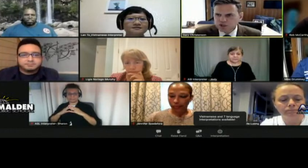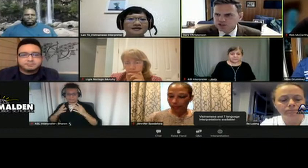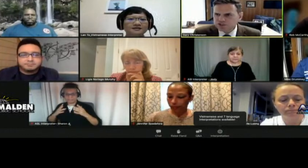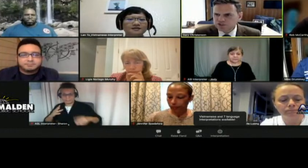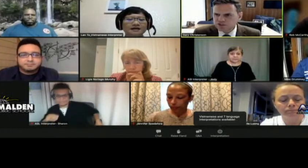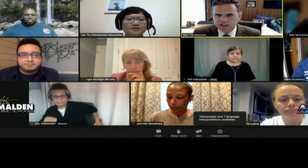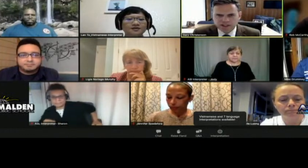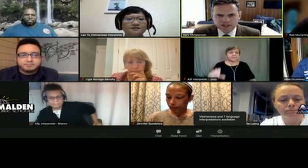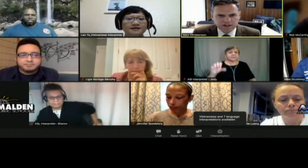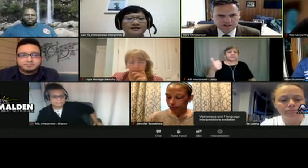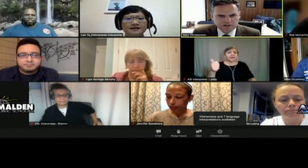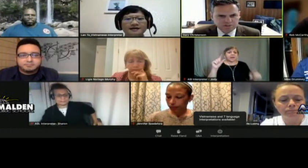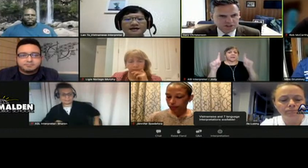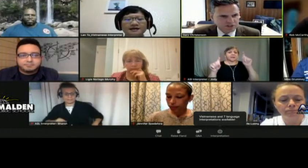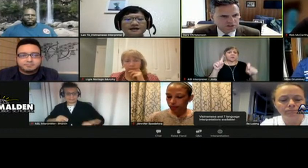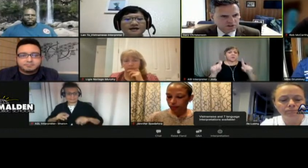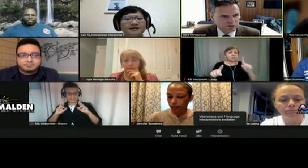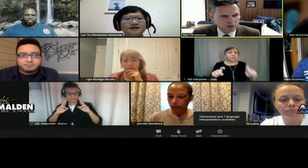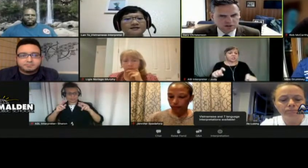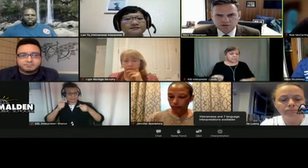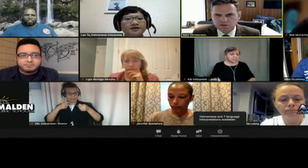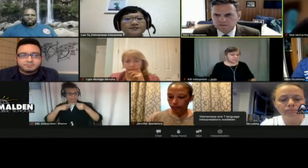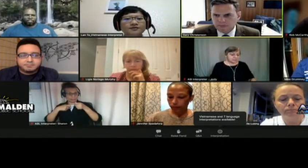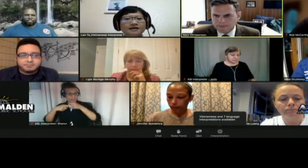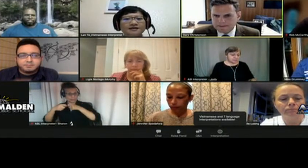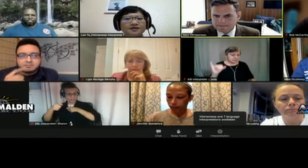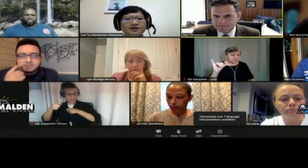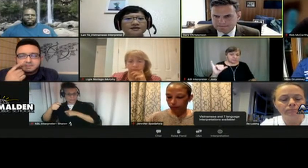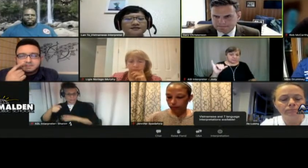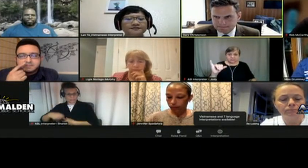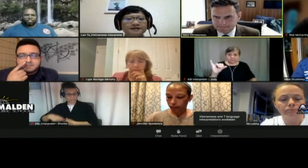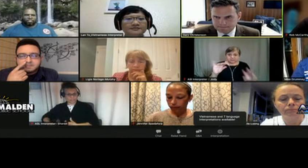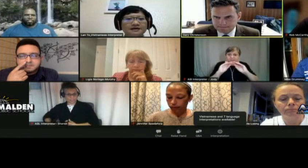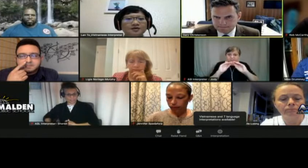Any questions on that? Makes sense to everyone?